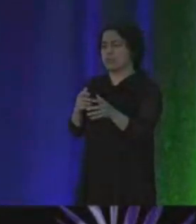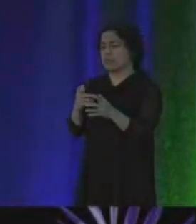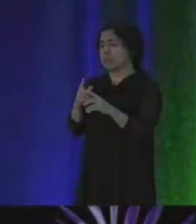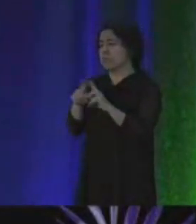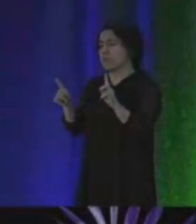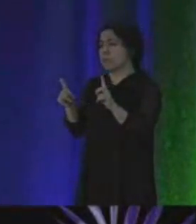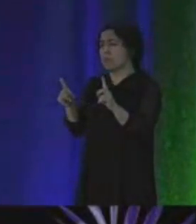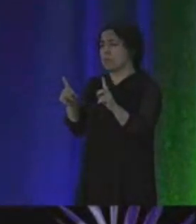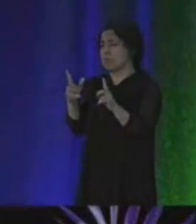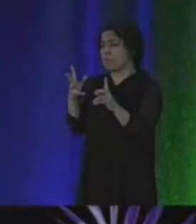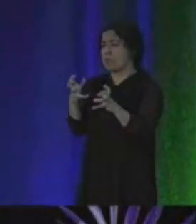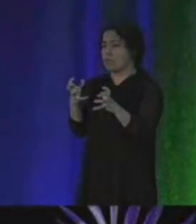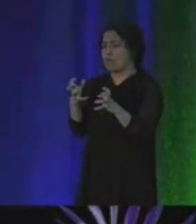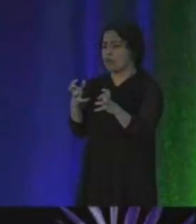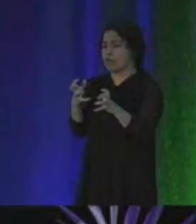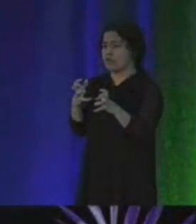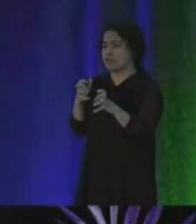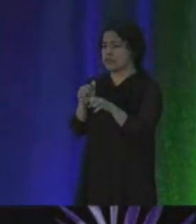with,